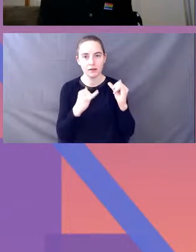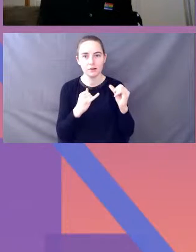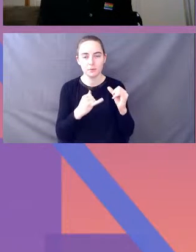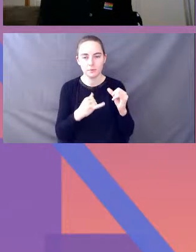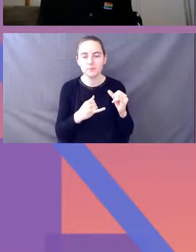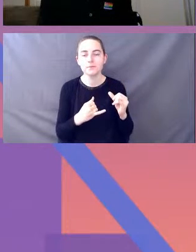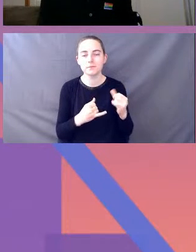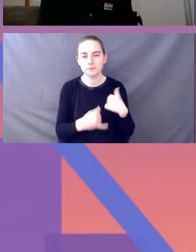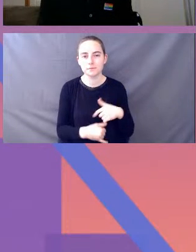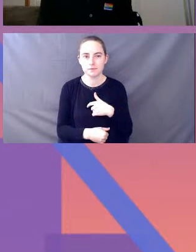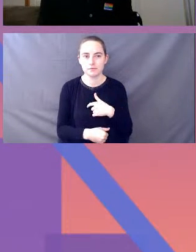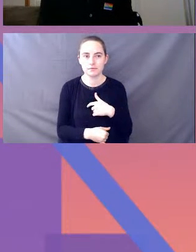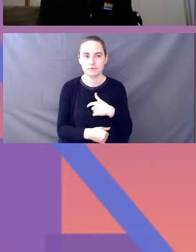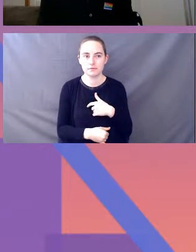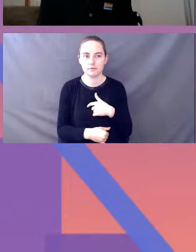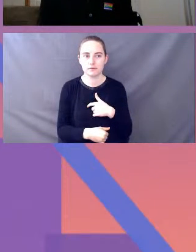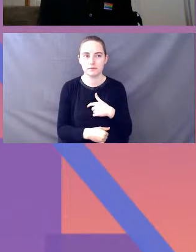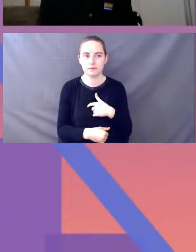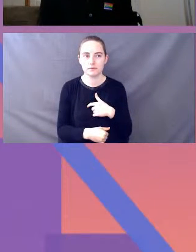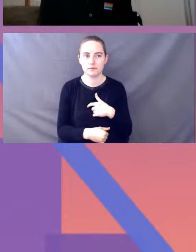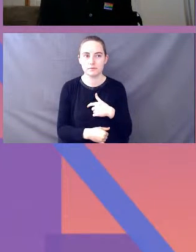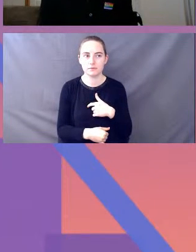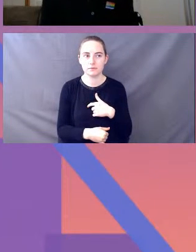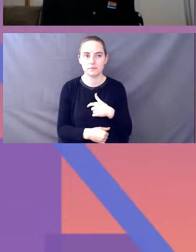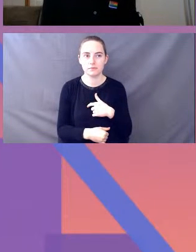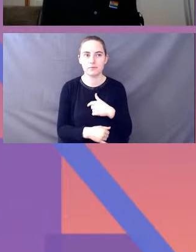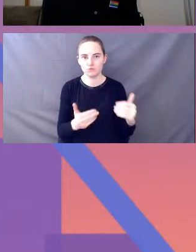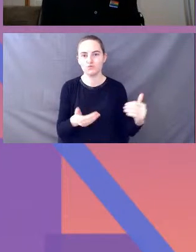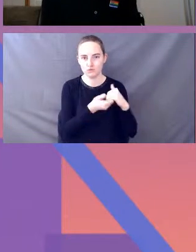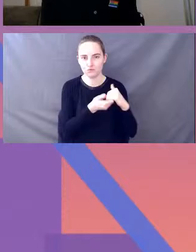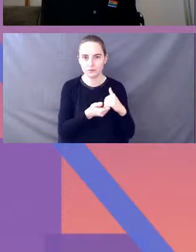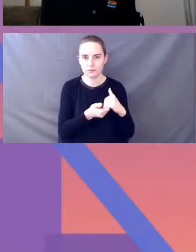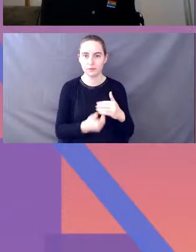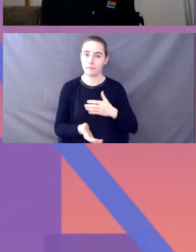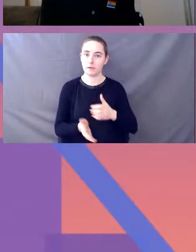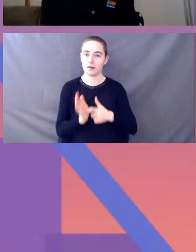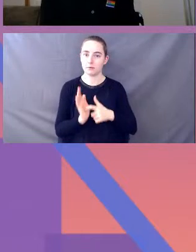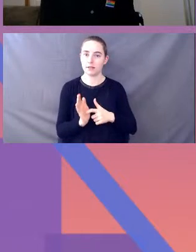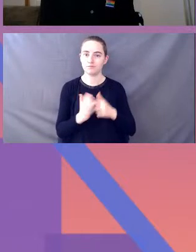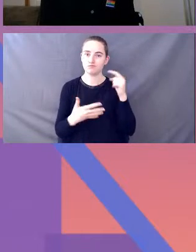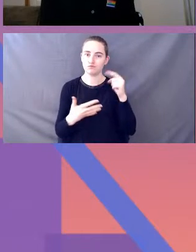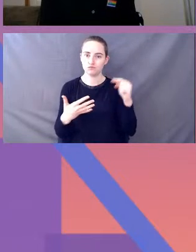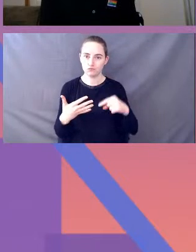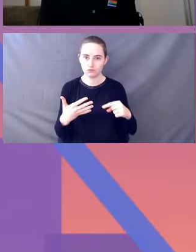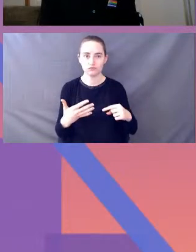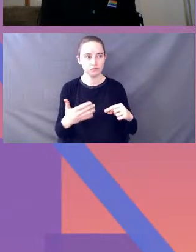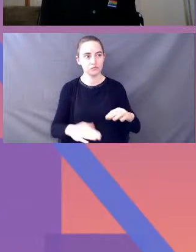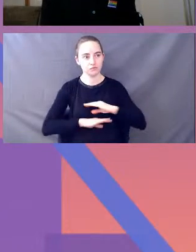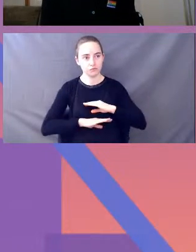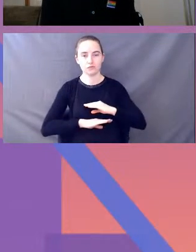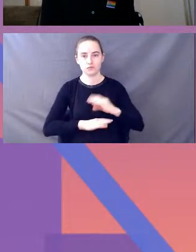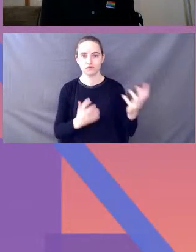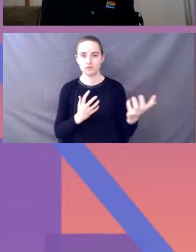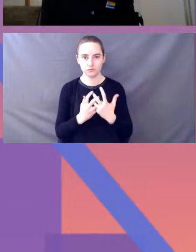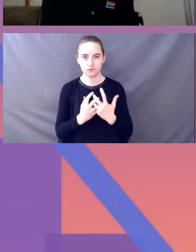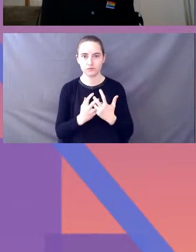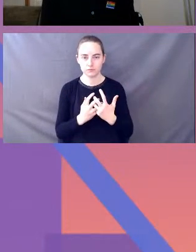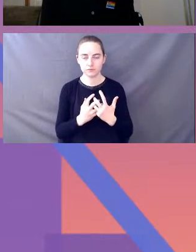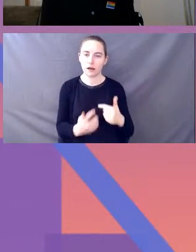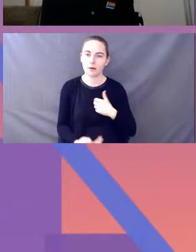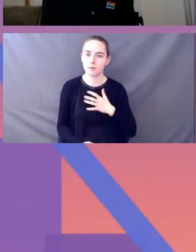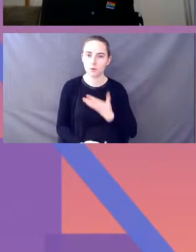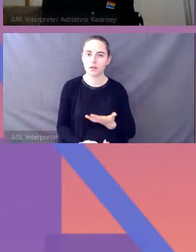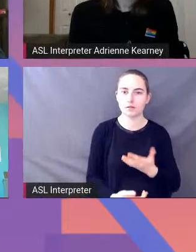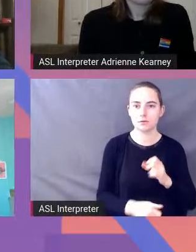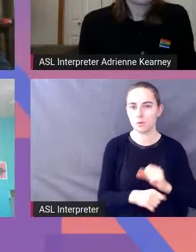and my demands met, then I'd be willing to work with anybody. Let me put it that way. And